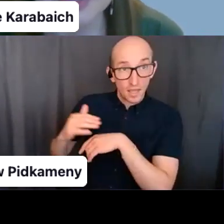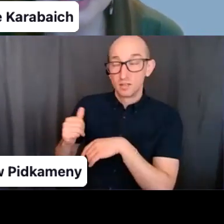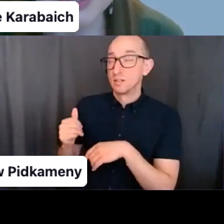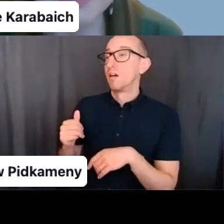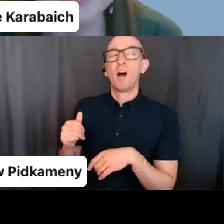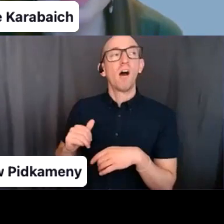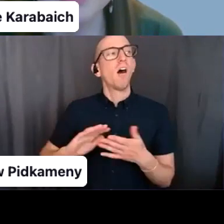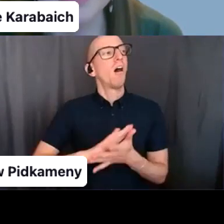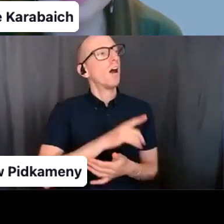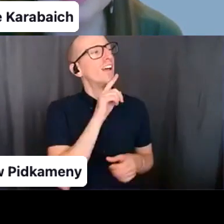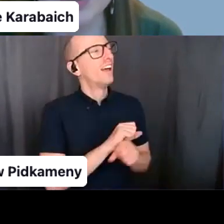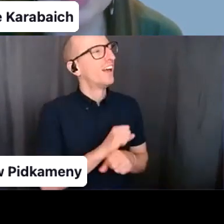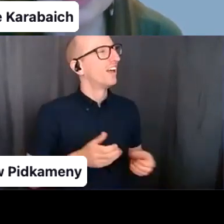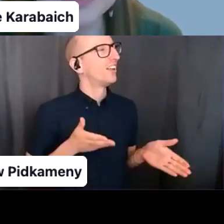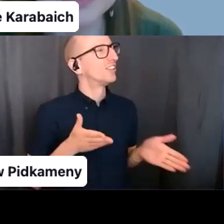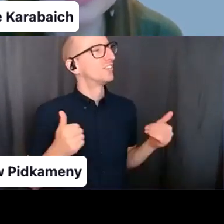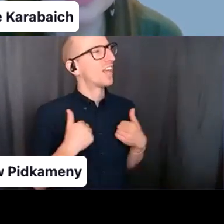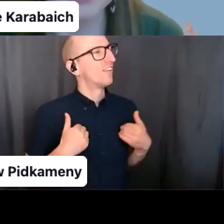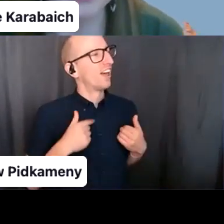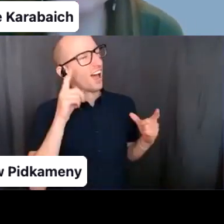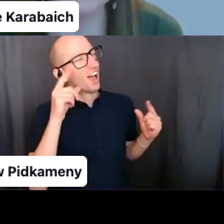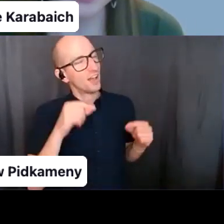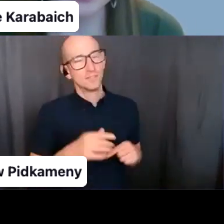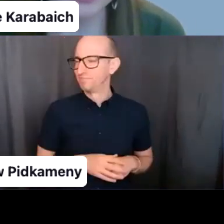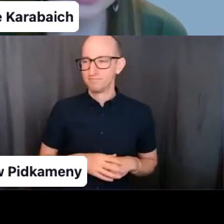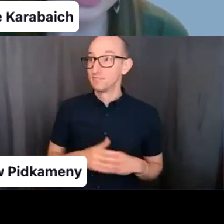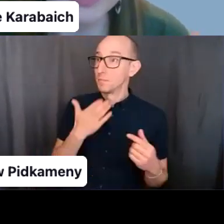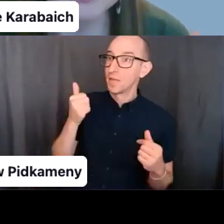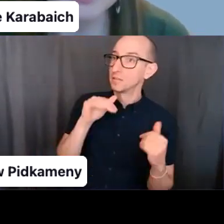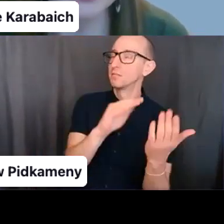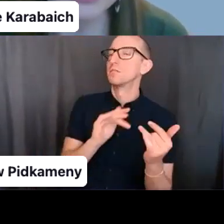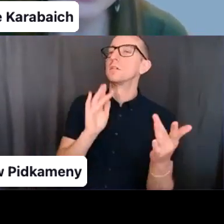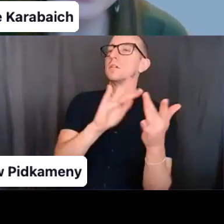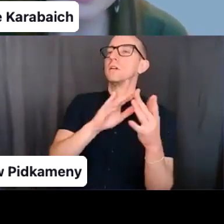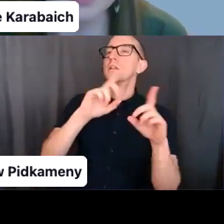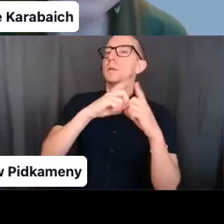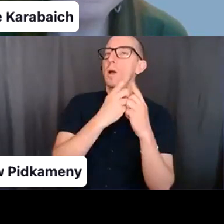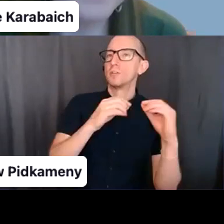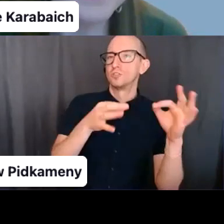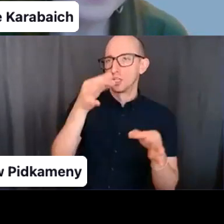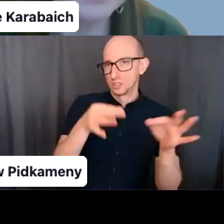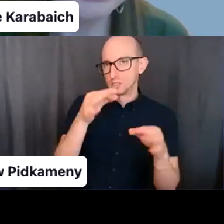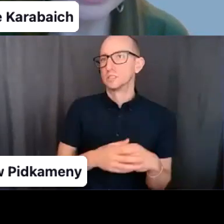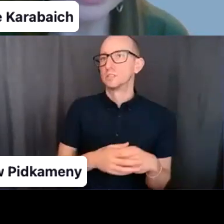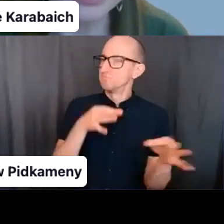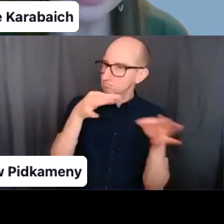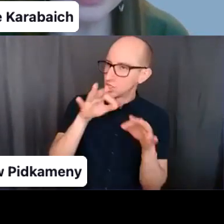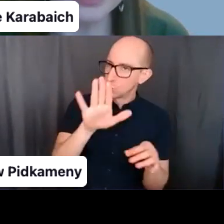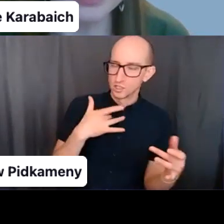best suggestion is to contact the Department of Justice and explain your concerns to them.